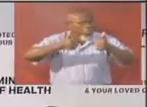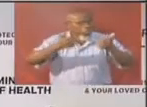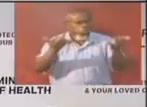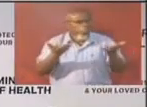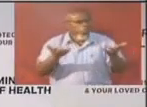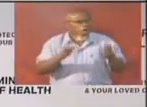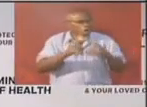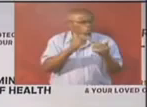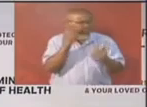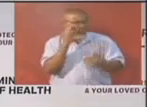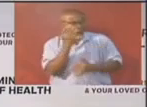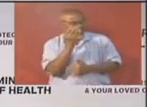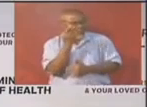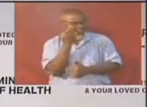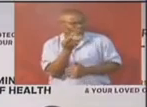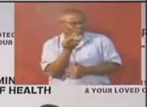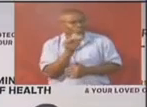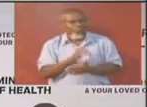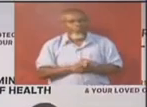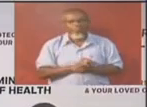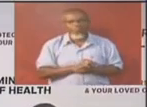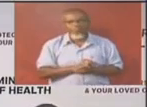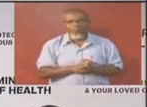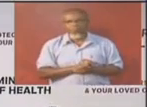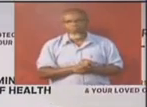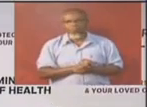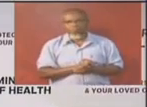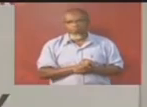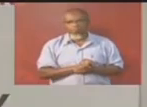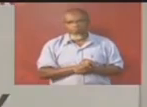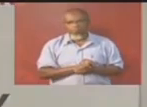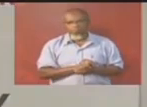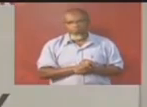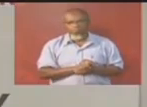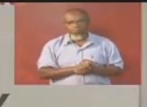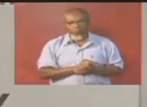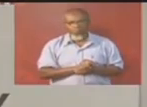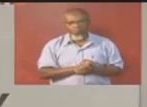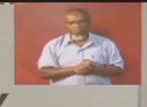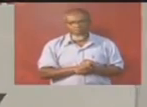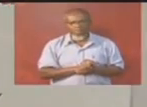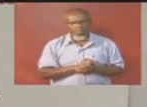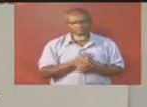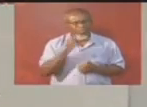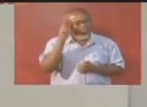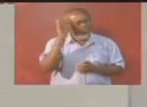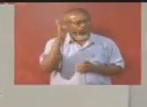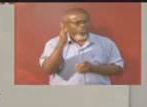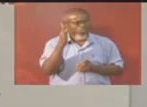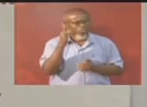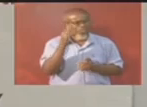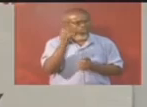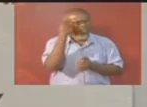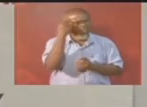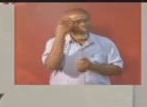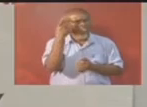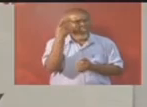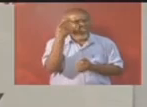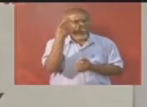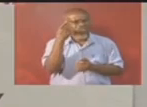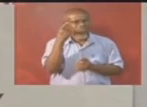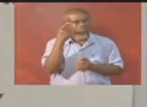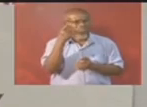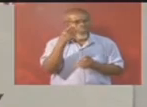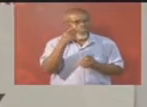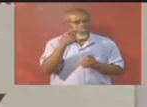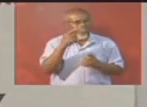Thank you for the question. Thank you for the two questions. Now, I think you'd appreciate that given the large numbers of individuals